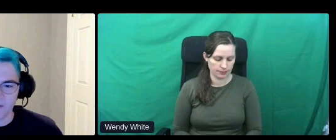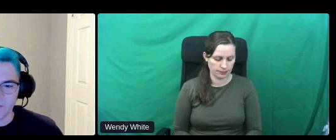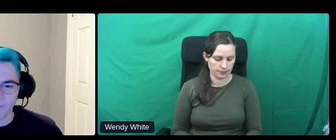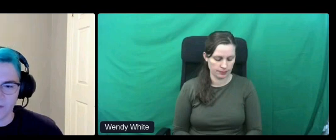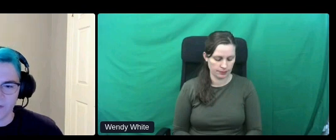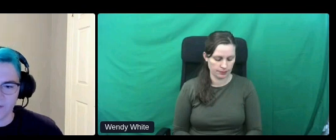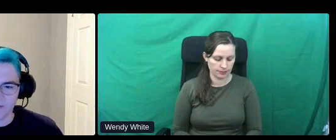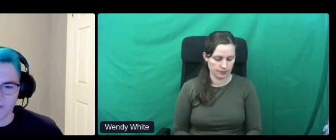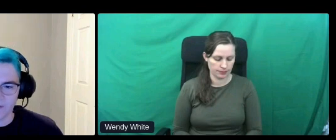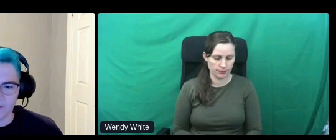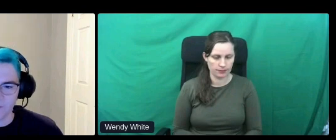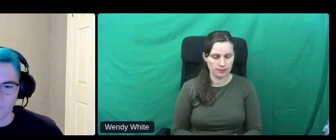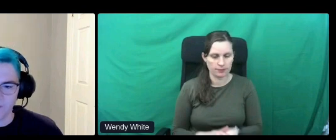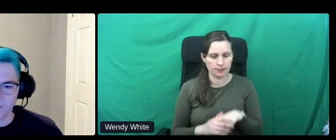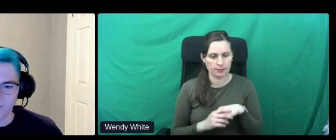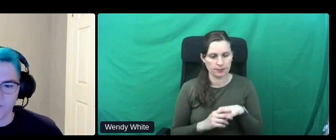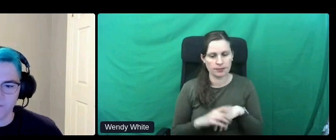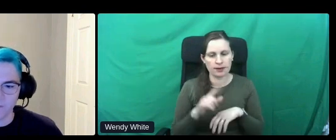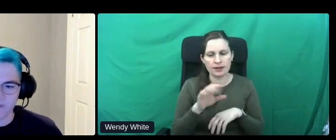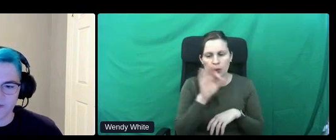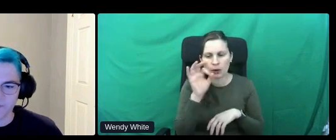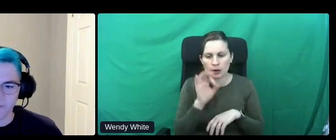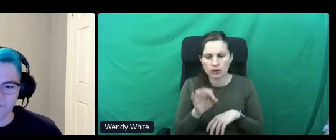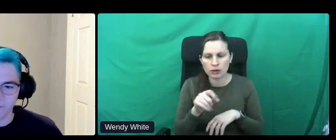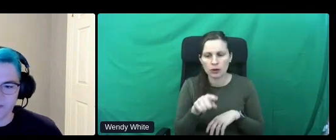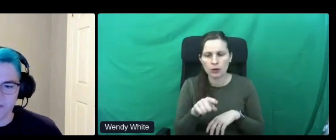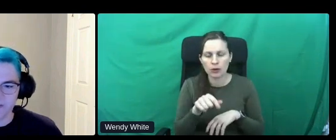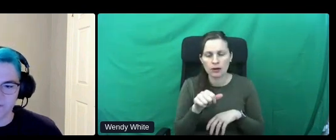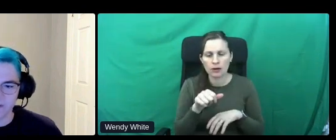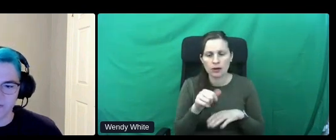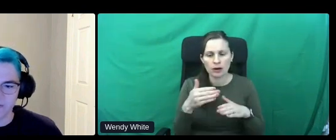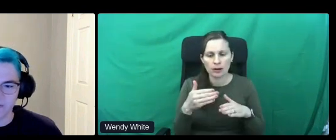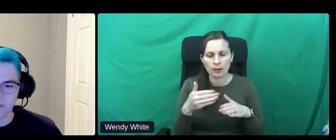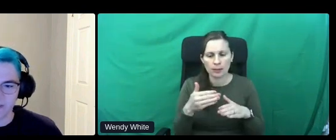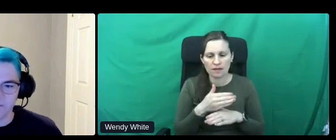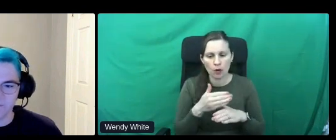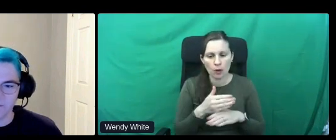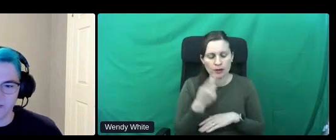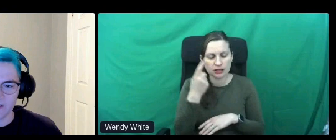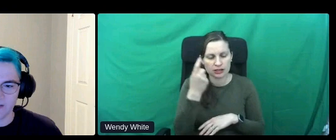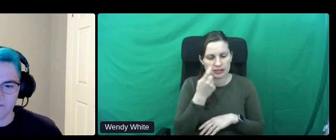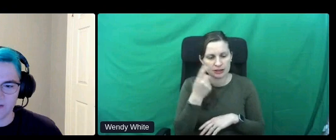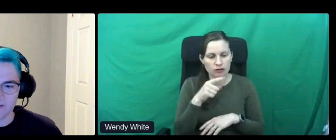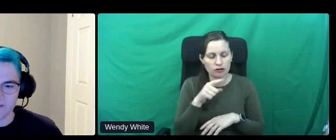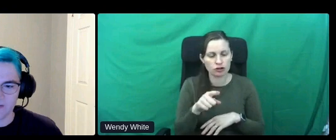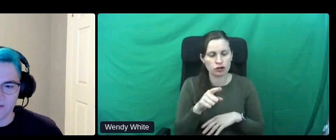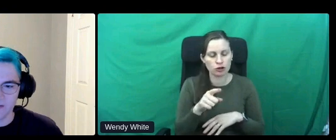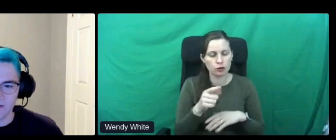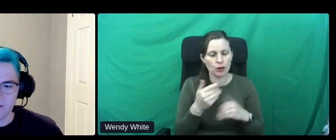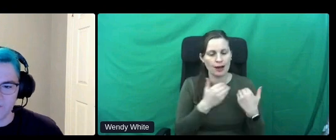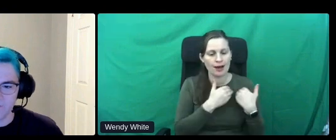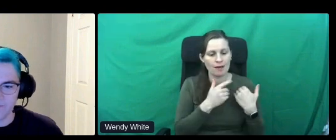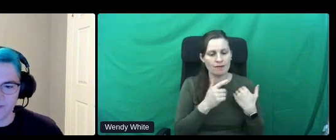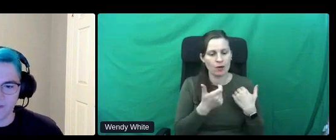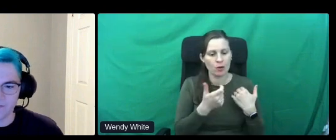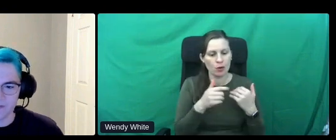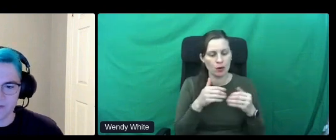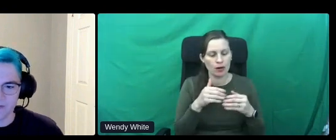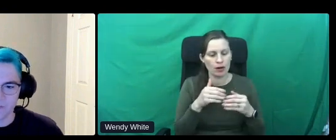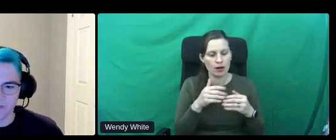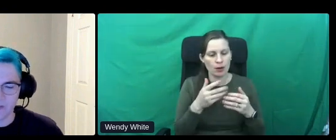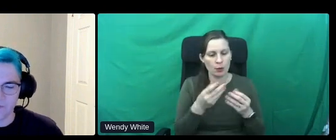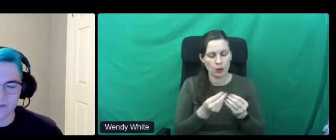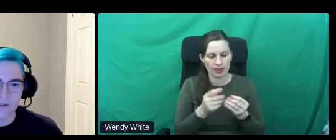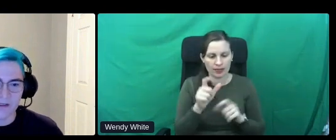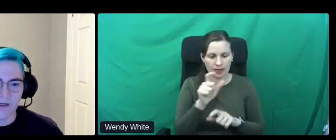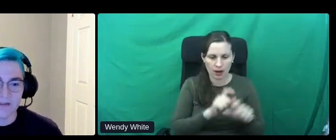So I had a question here. Were there performance considerations to account for in any of these, the